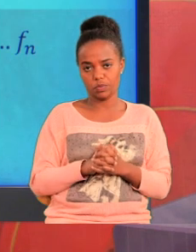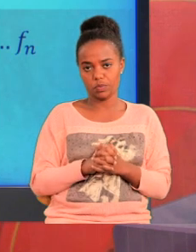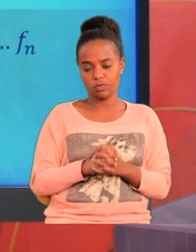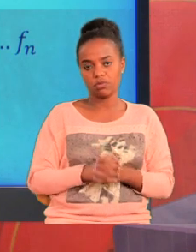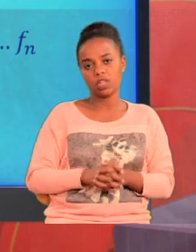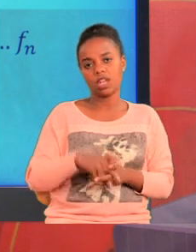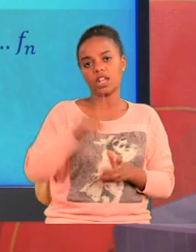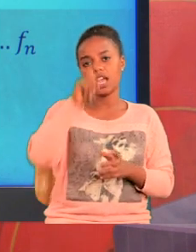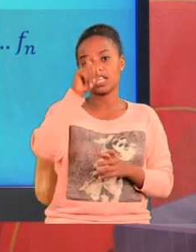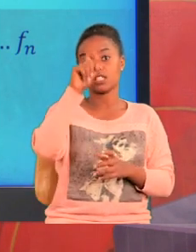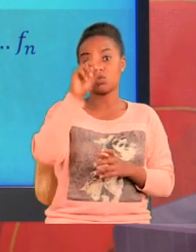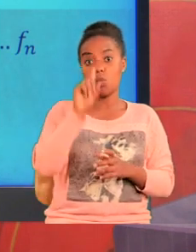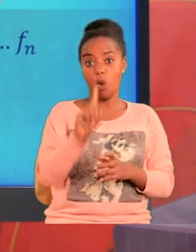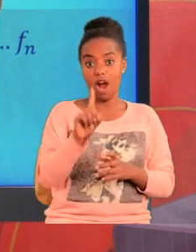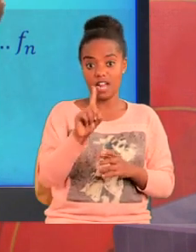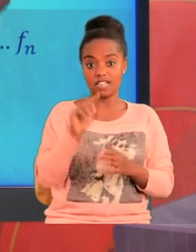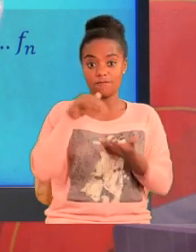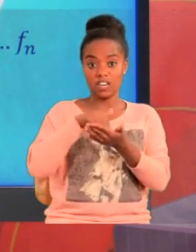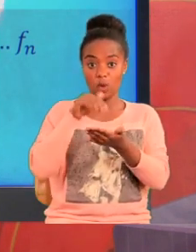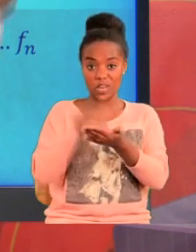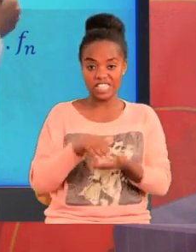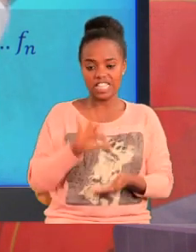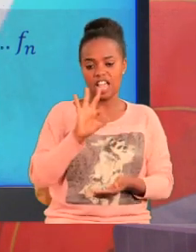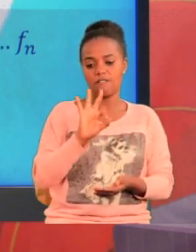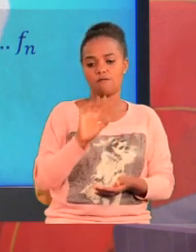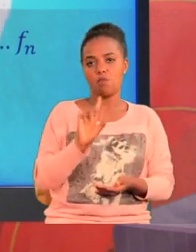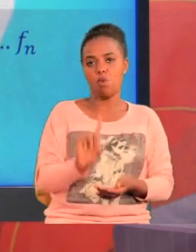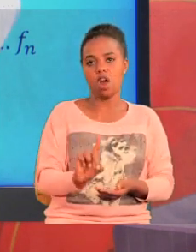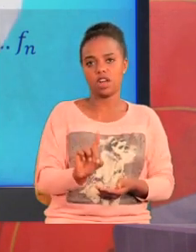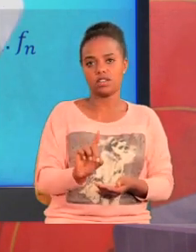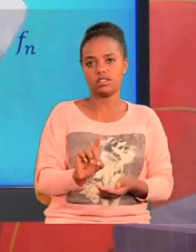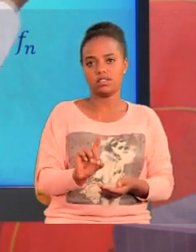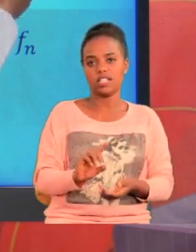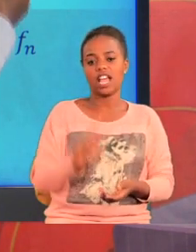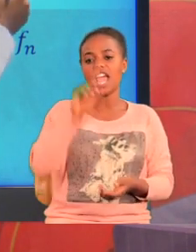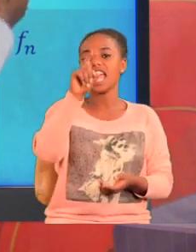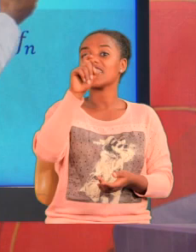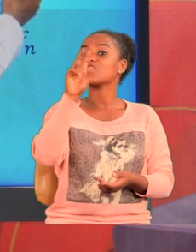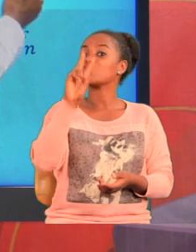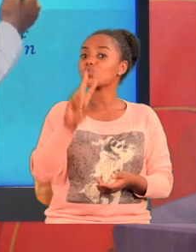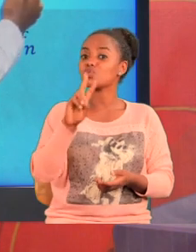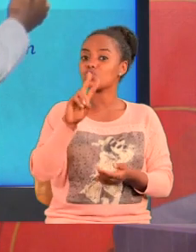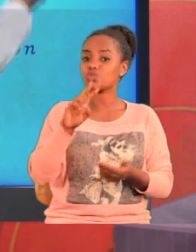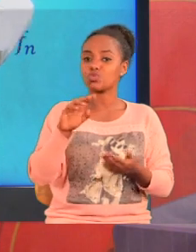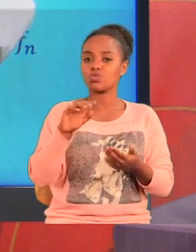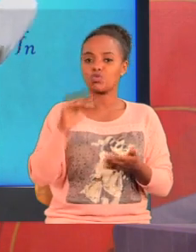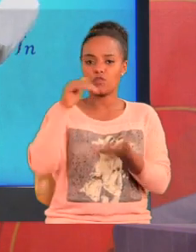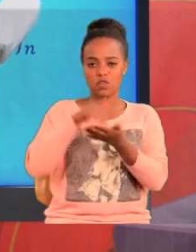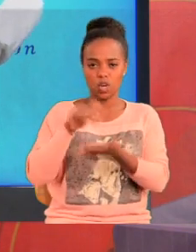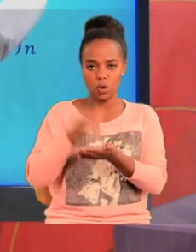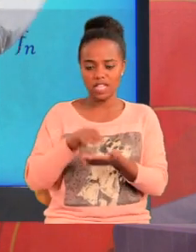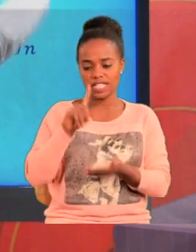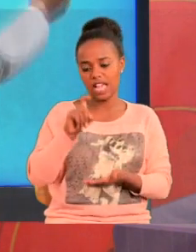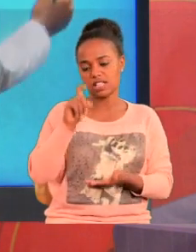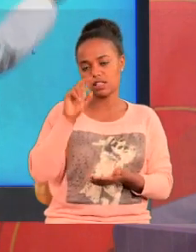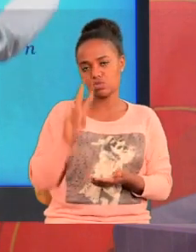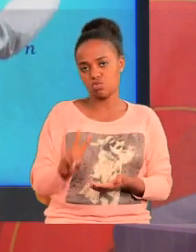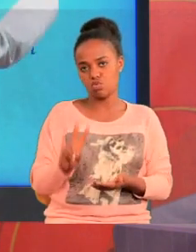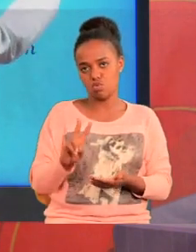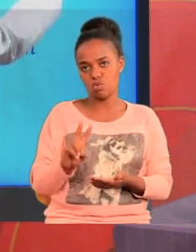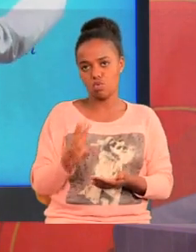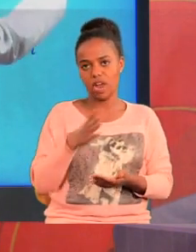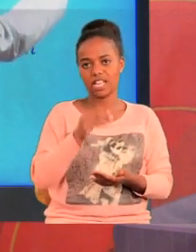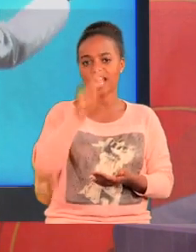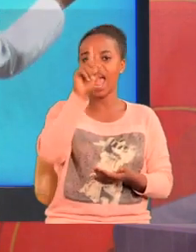x1 having frequency f1, x2 frequency f2,